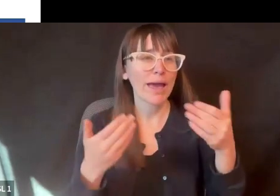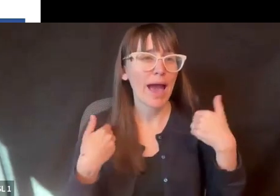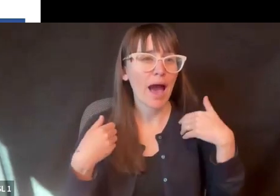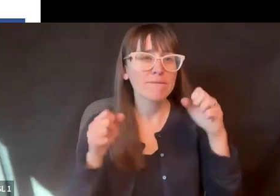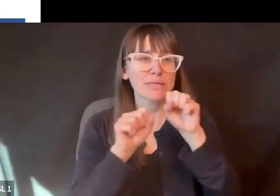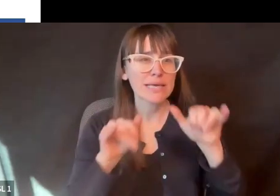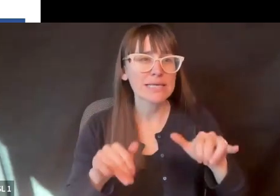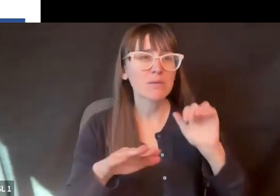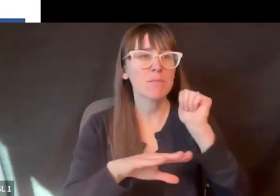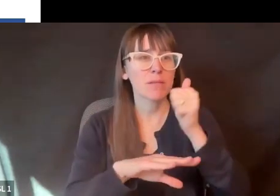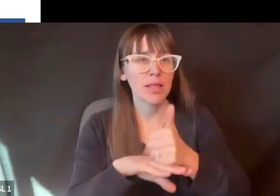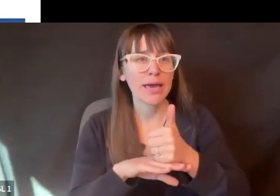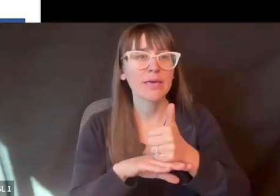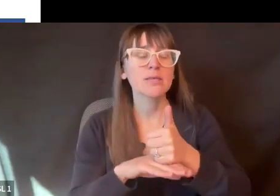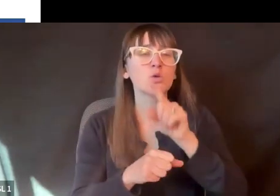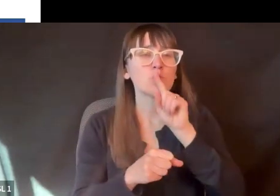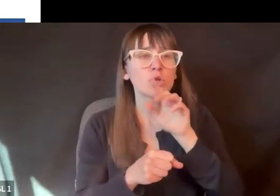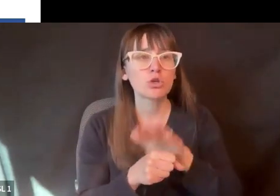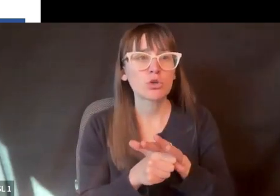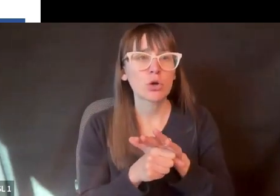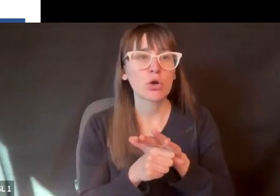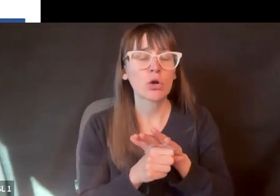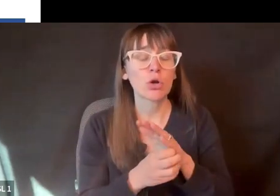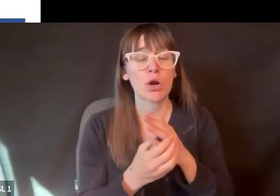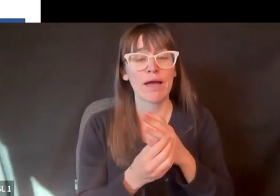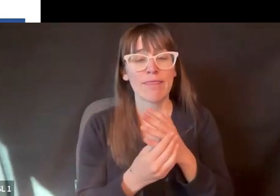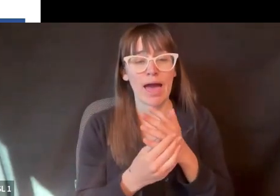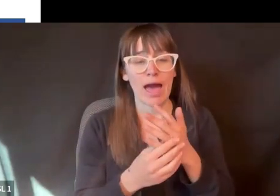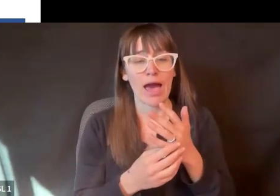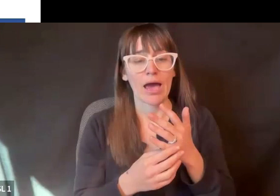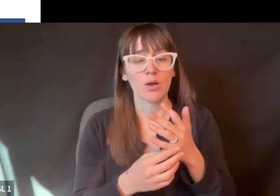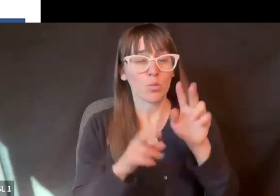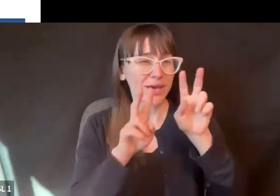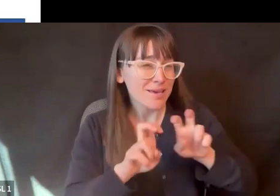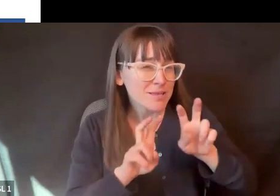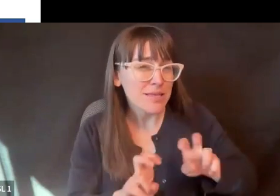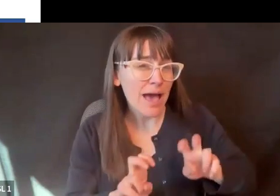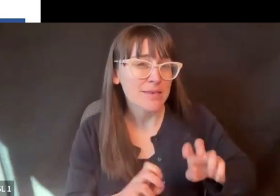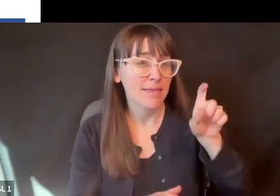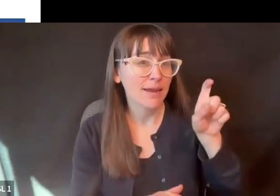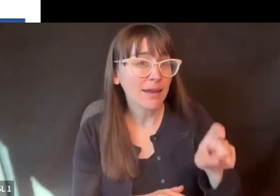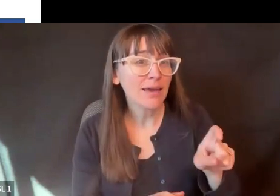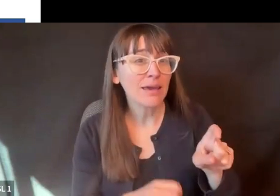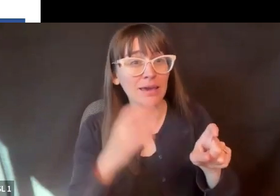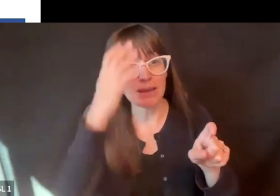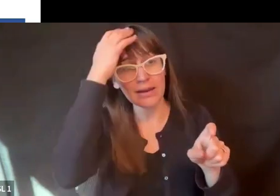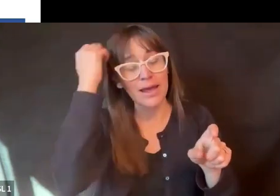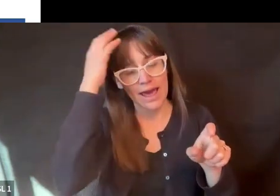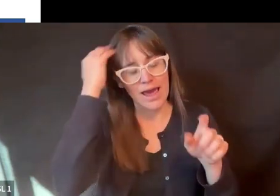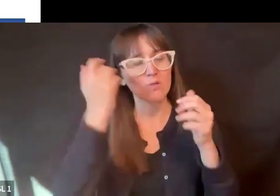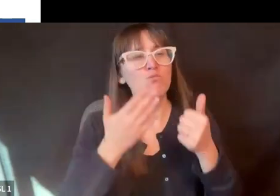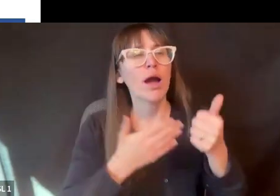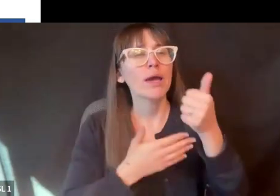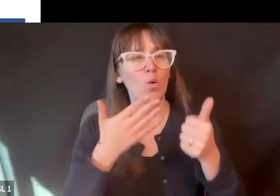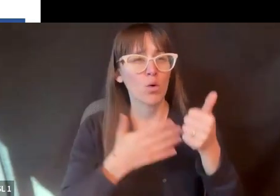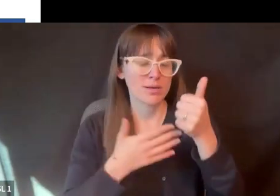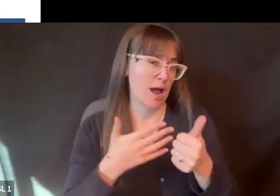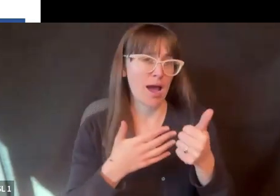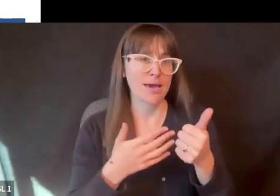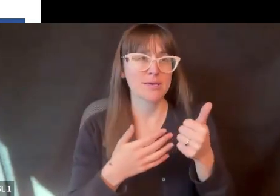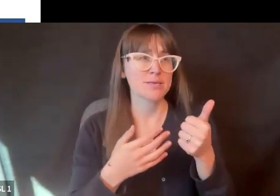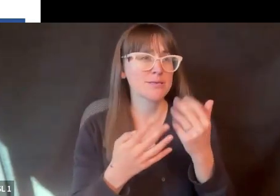there's a mechanism and a system, a method to ensure people are assessed for that urgent need and